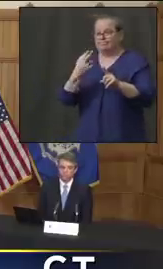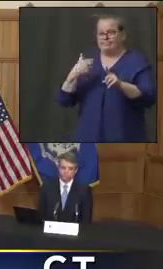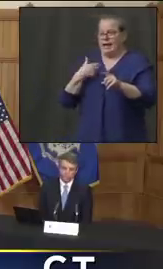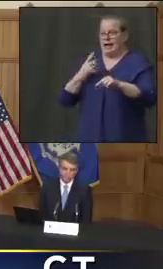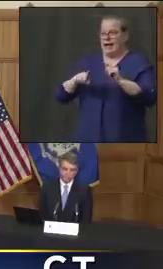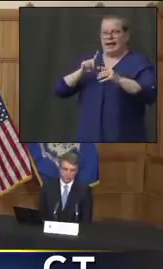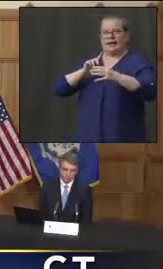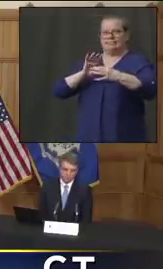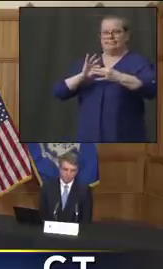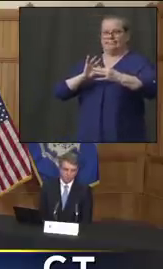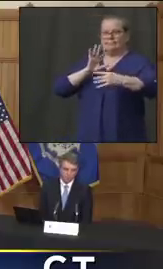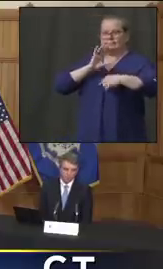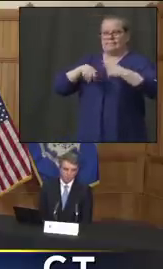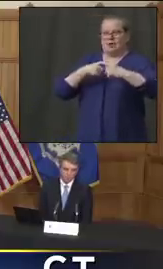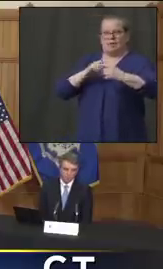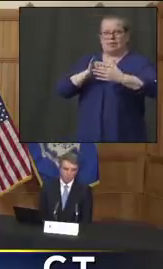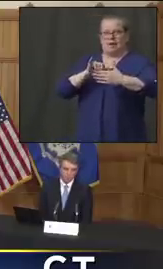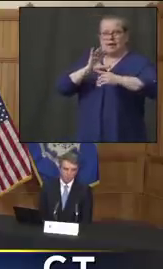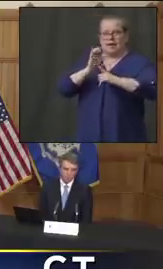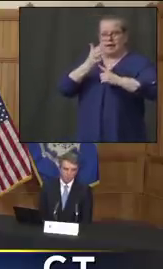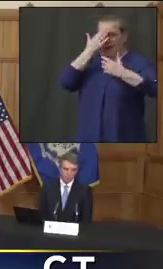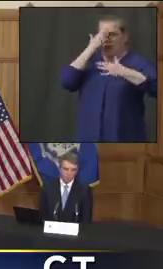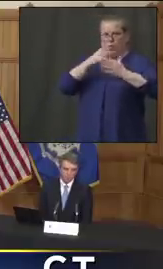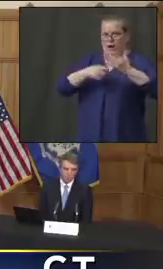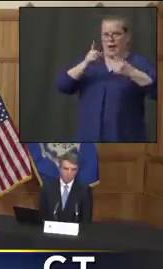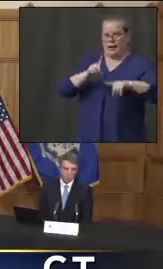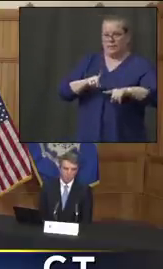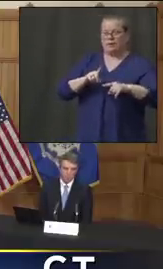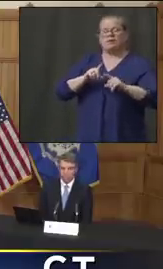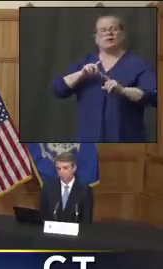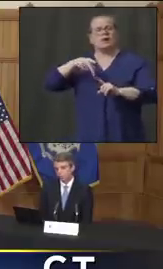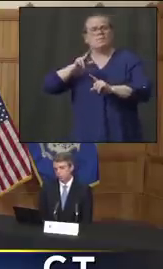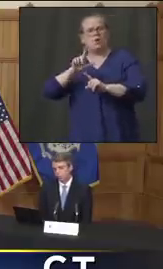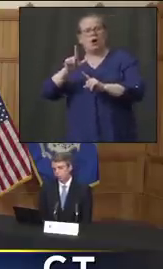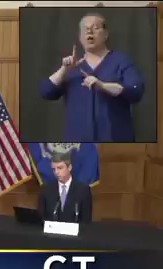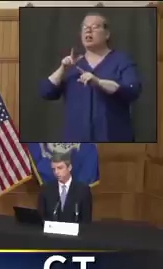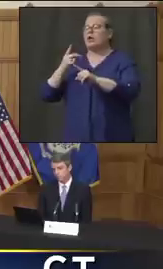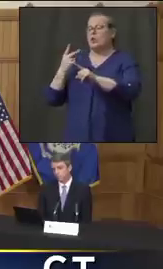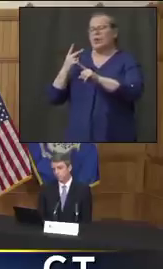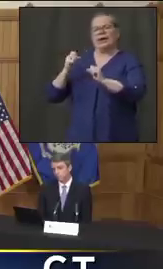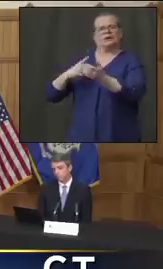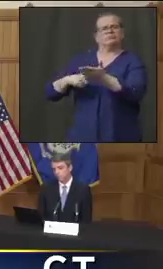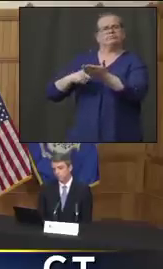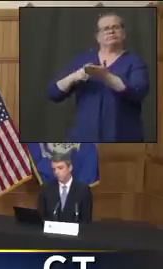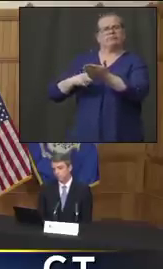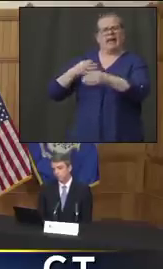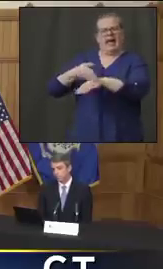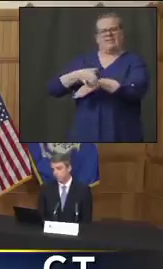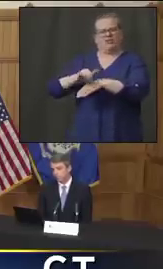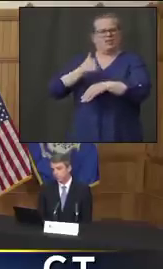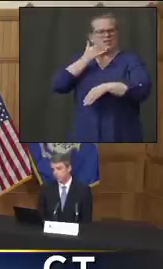an individual case. Okay, thank you. And my second question goes to the labor.